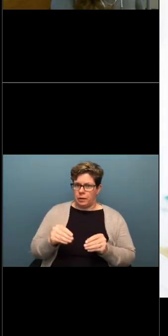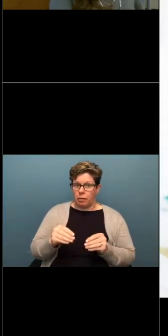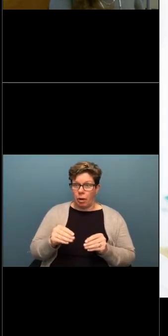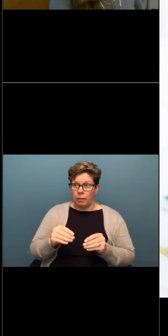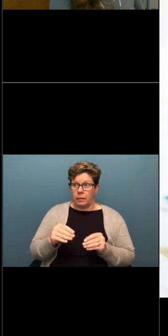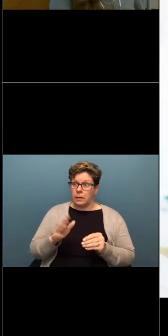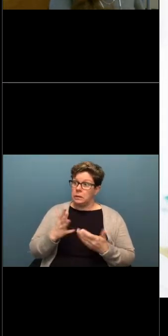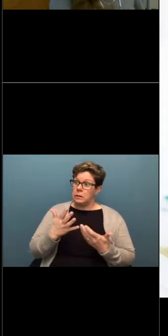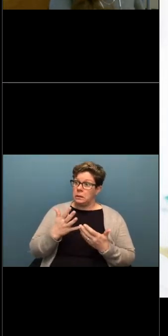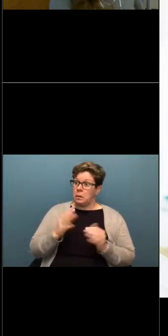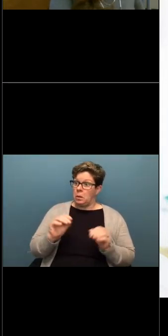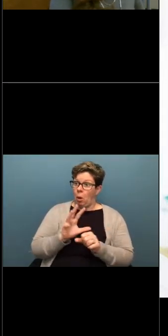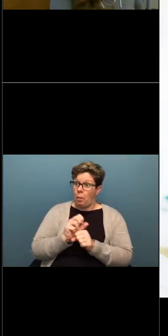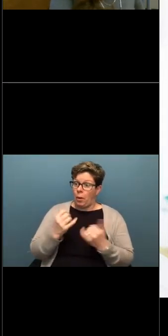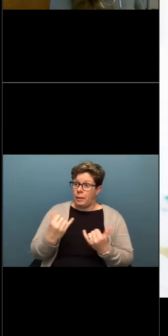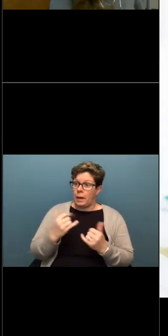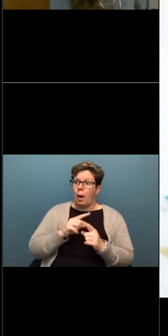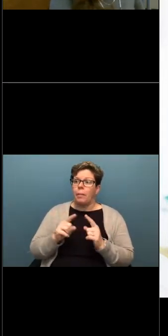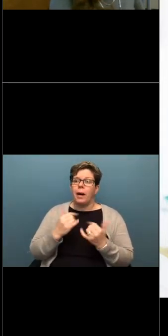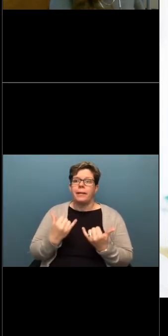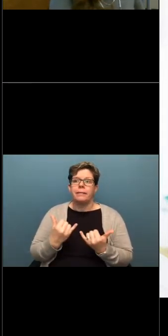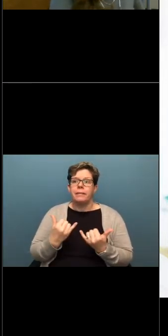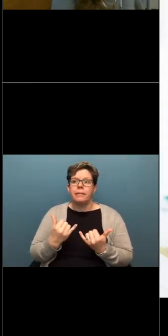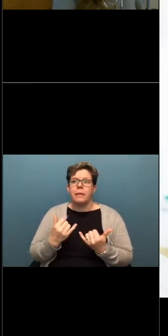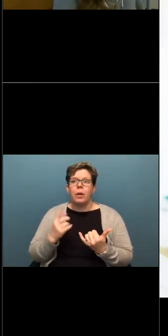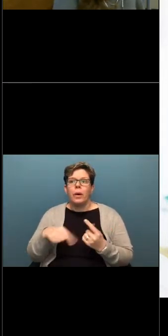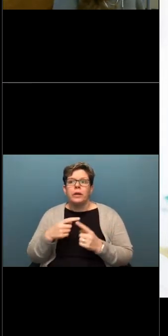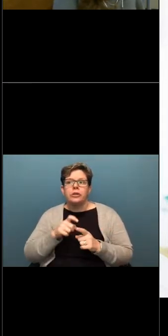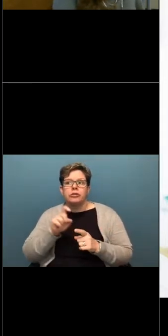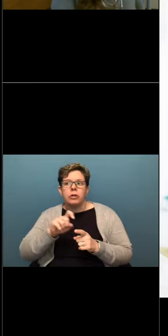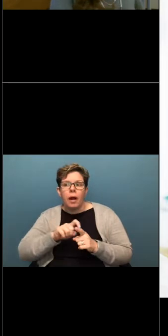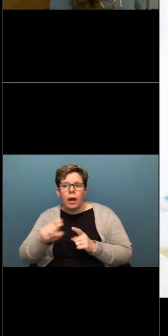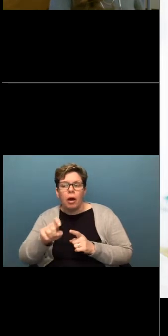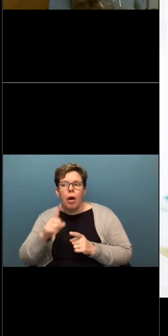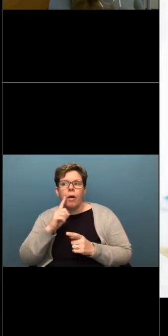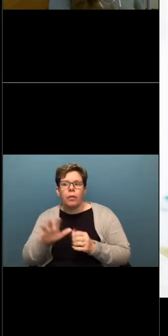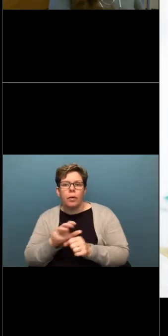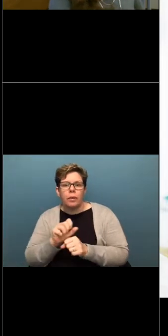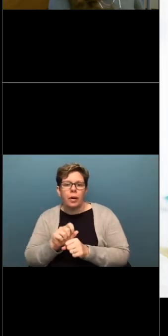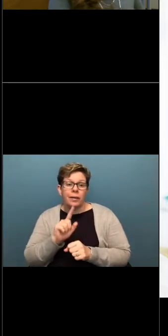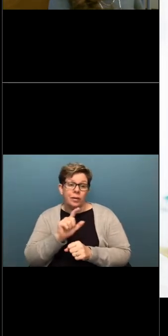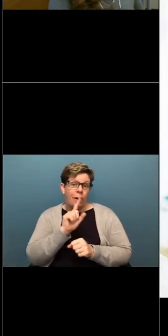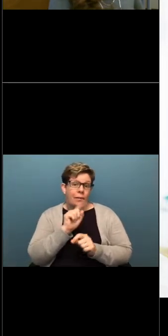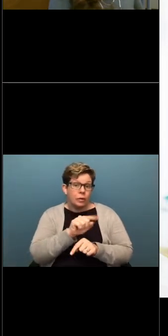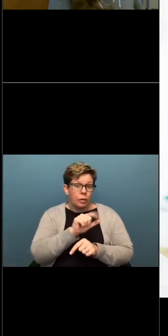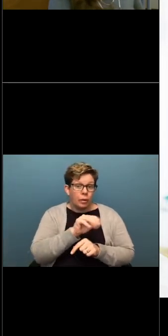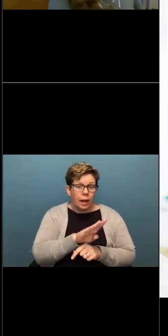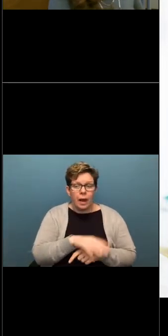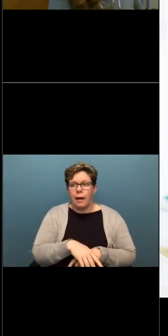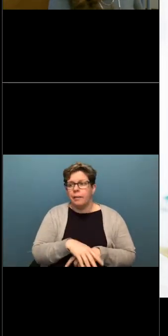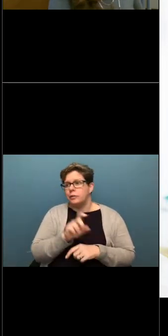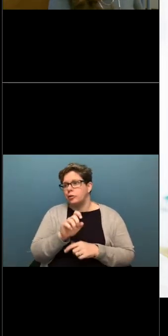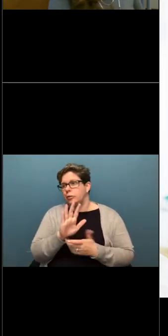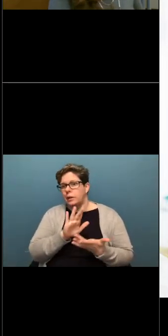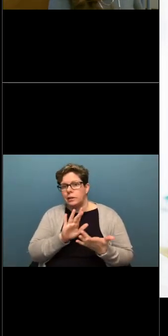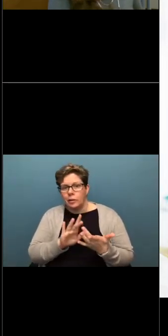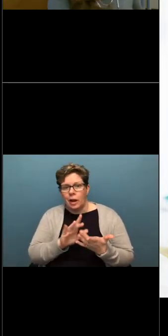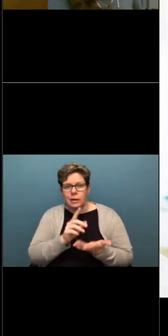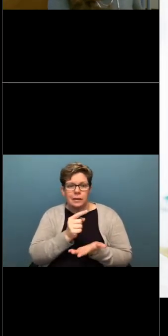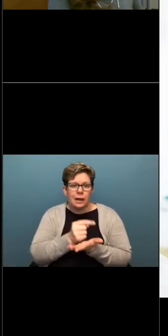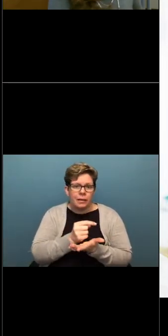appointment, what do you need to do between those times? Do you need lab work done? Do you need to update your therapist? Do you need to talk with